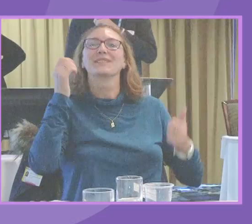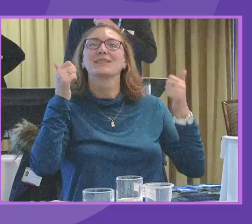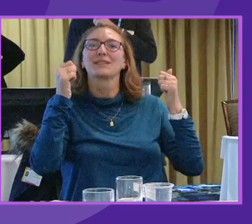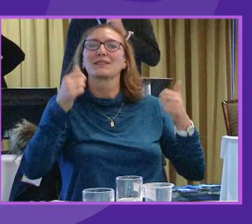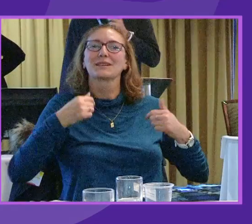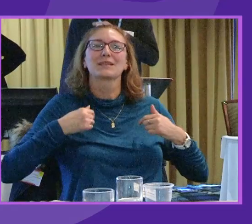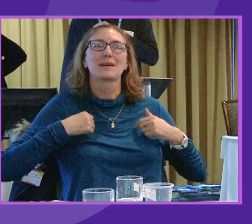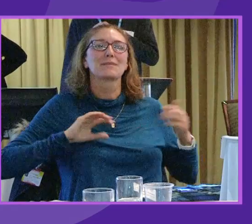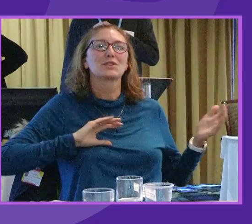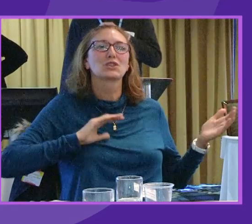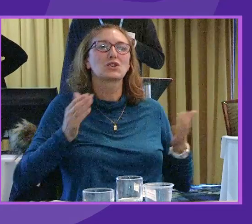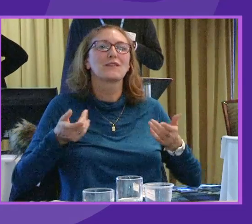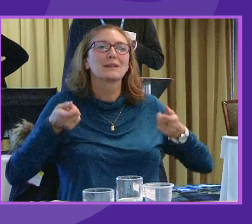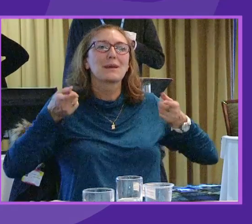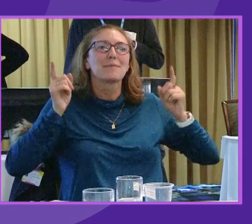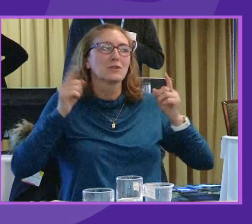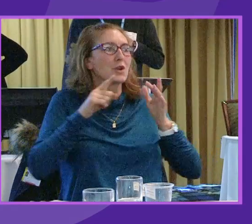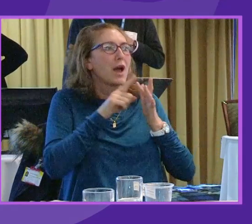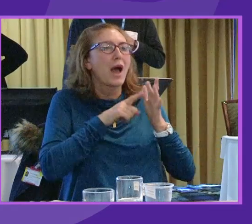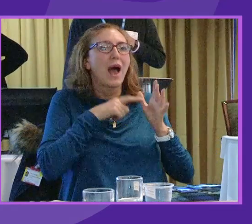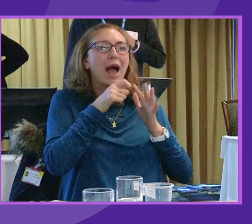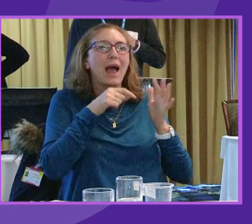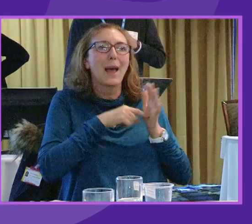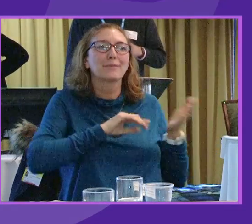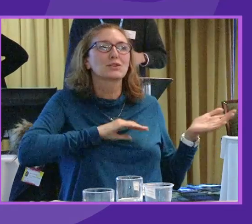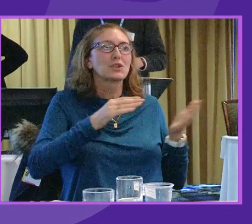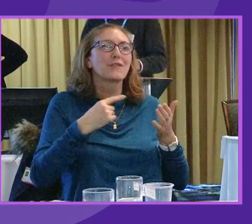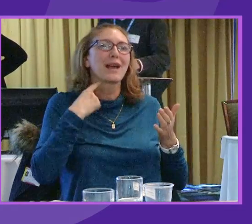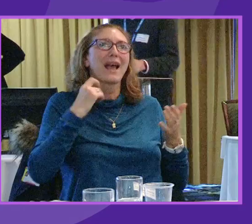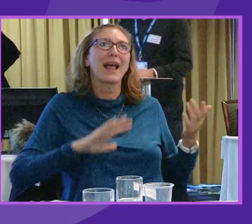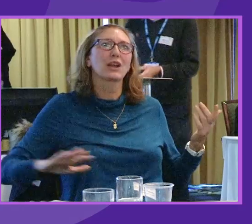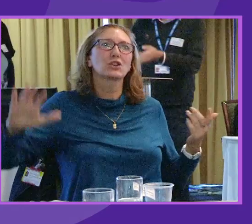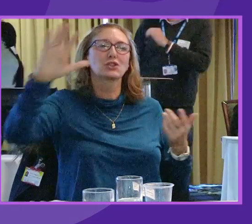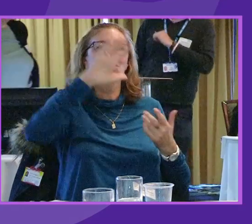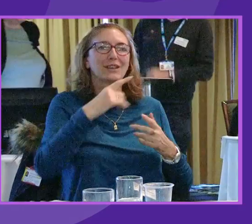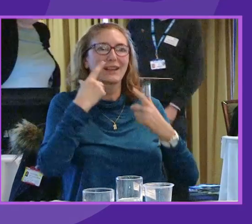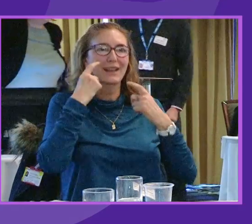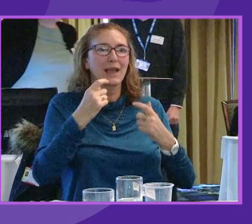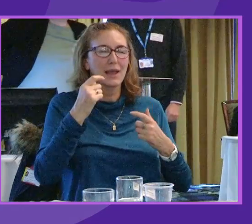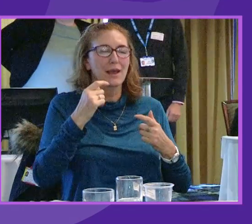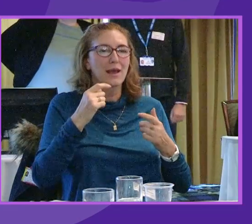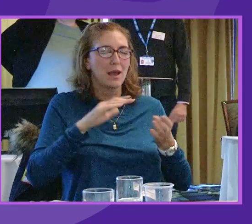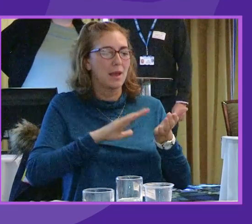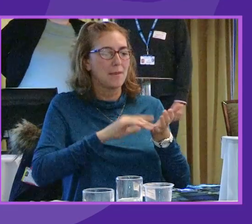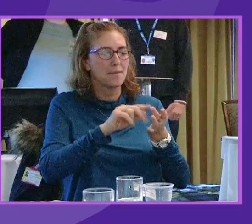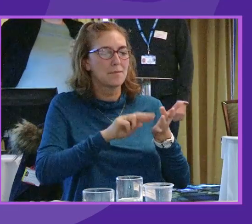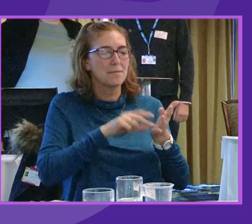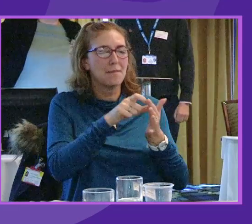Yes, I'm Phil Gooden. I'm Service Manager of the IAPT services provided by Lancashire Care, known as Minds